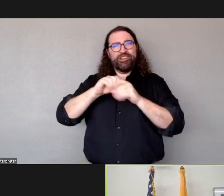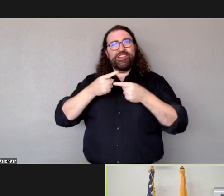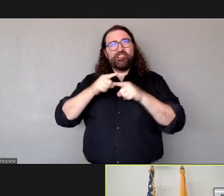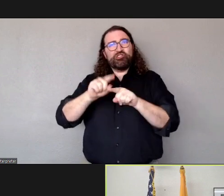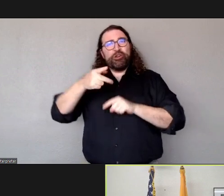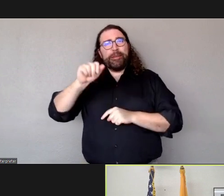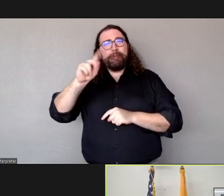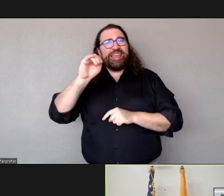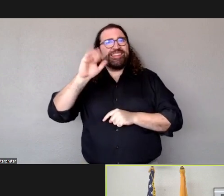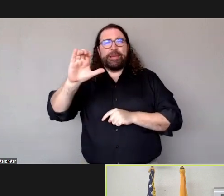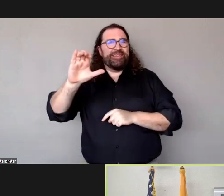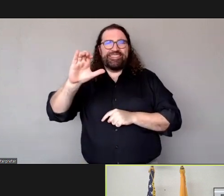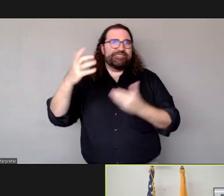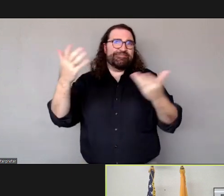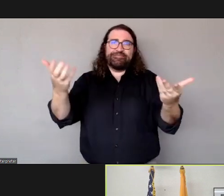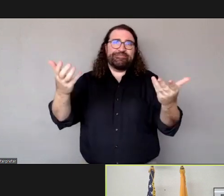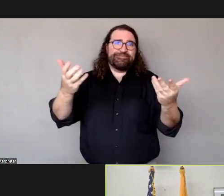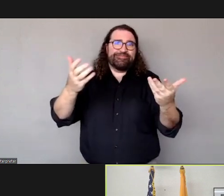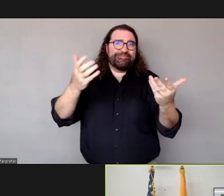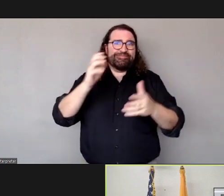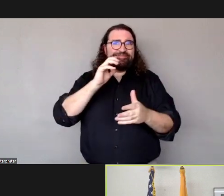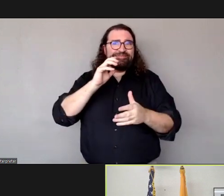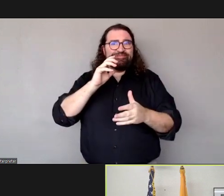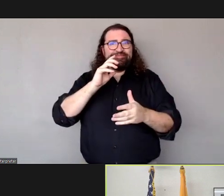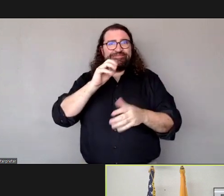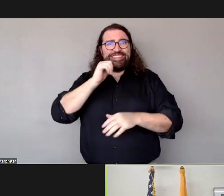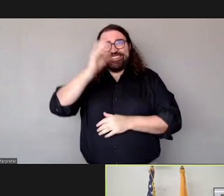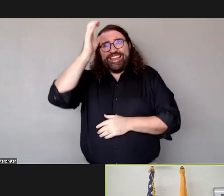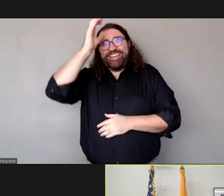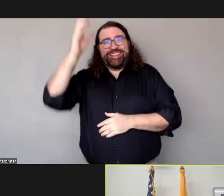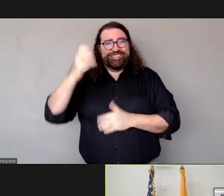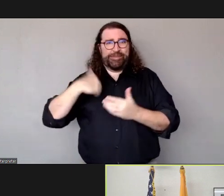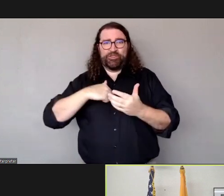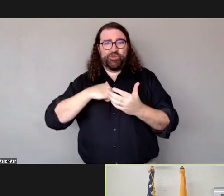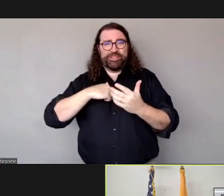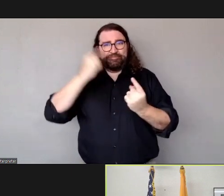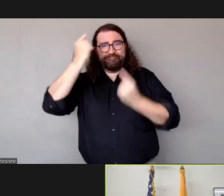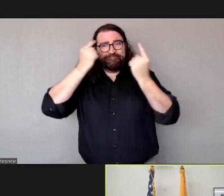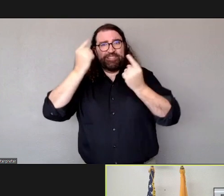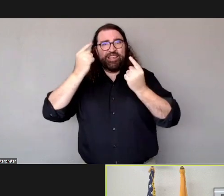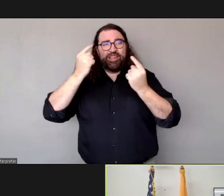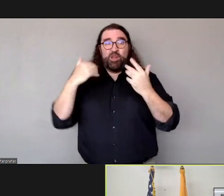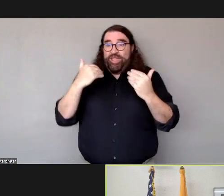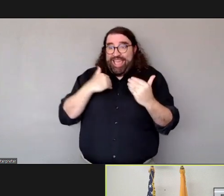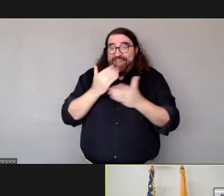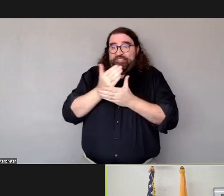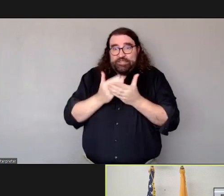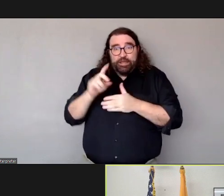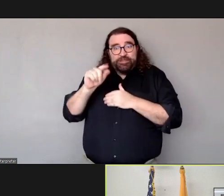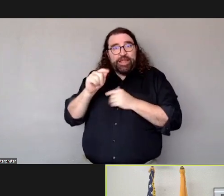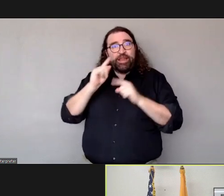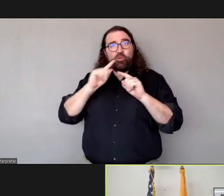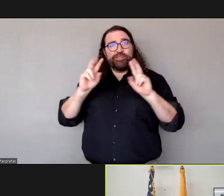isn't really a concept we deal with. Like, we have data like at what's acceptable levels